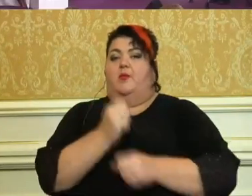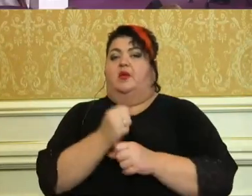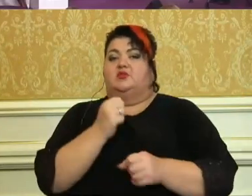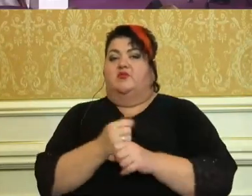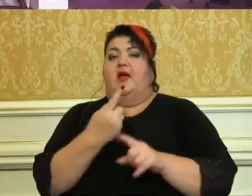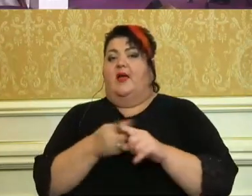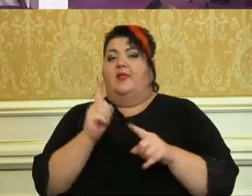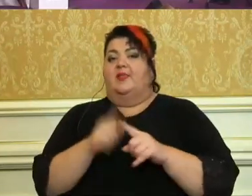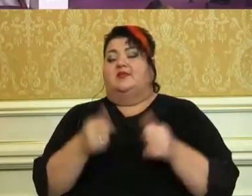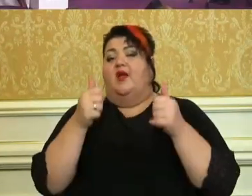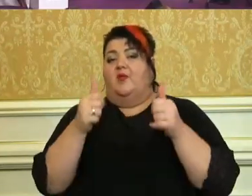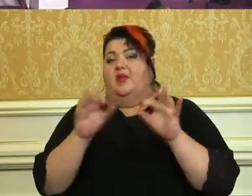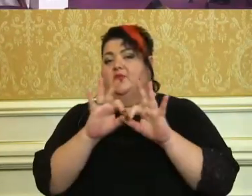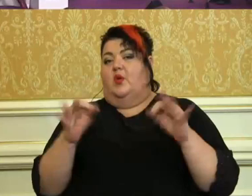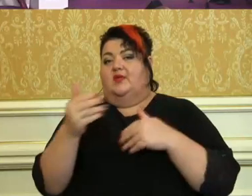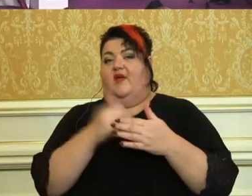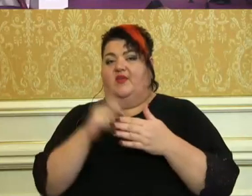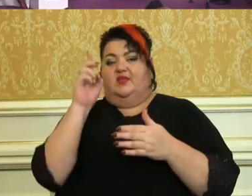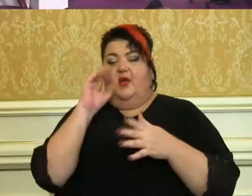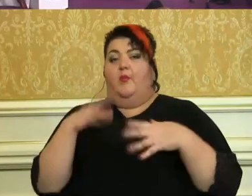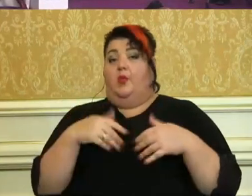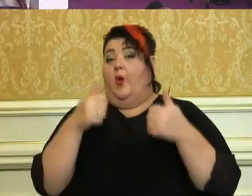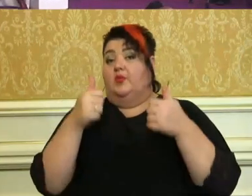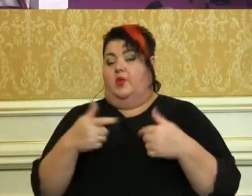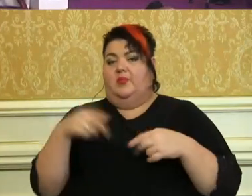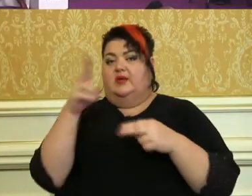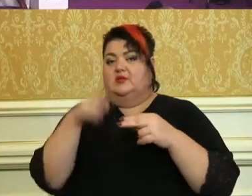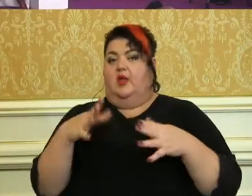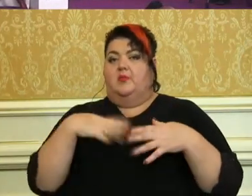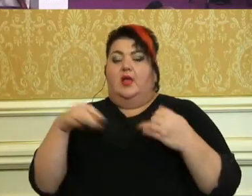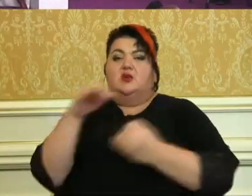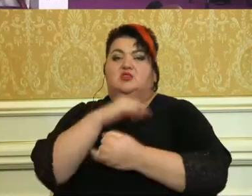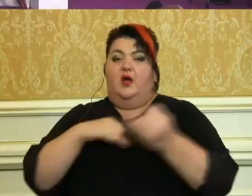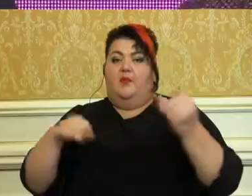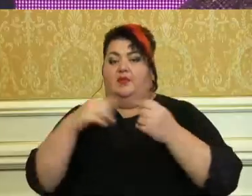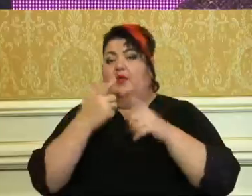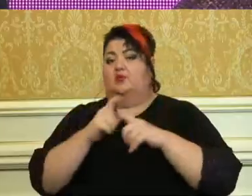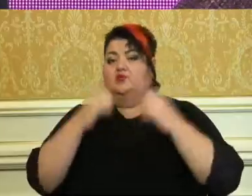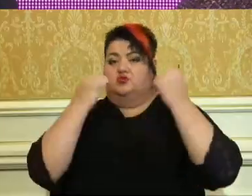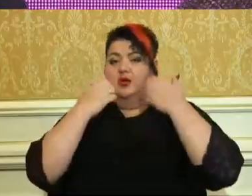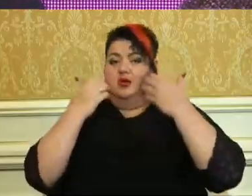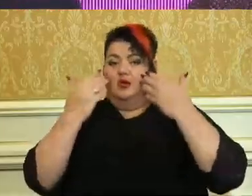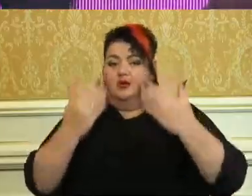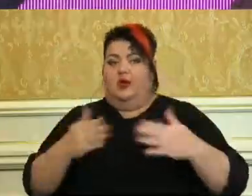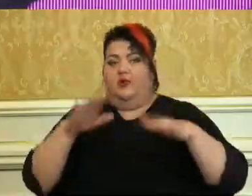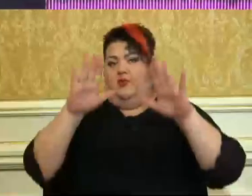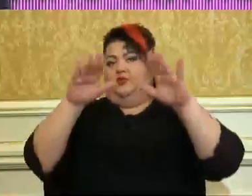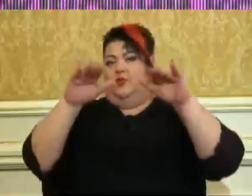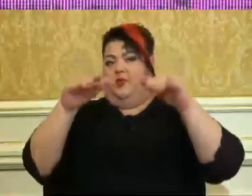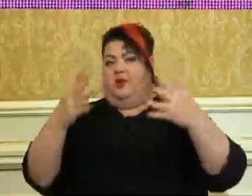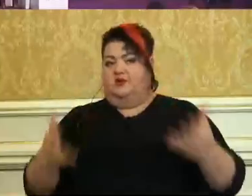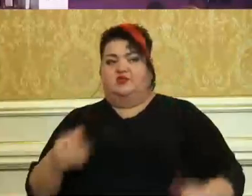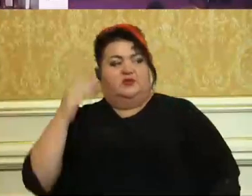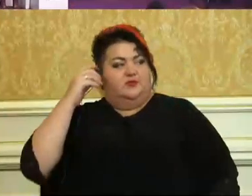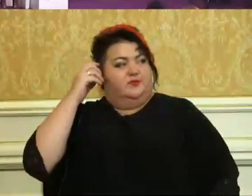have nannies, right? So, okay, let's finish. And it is the end of our panel. Thank you so much, and I'll see you